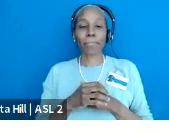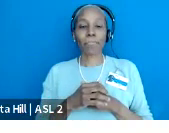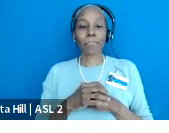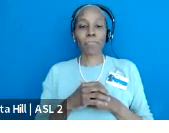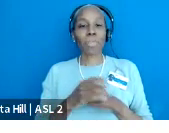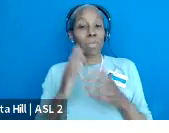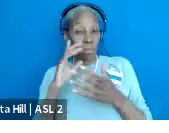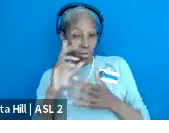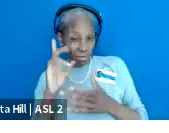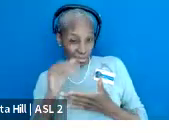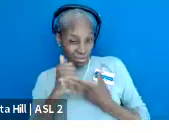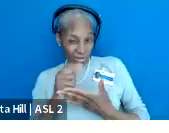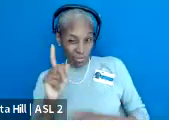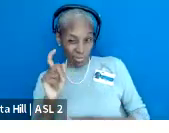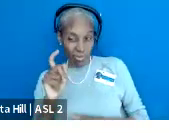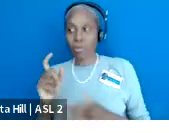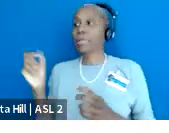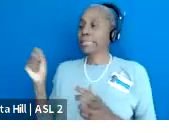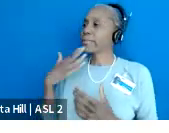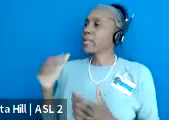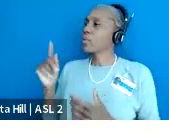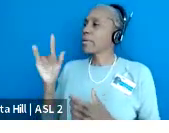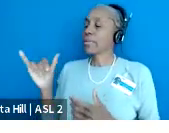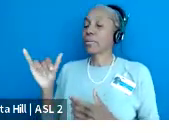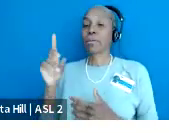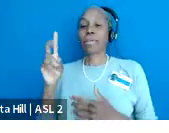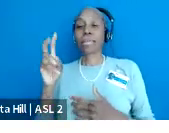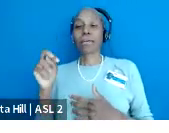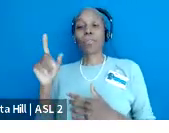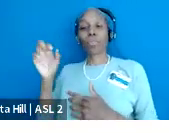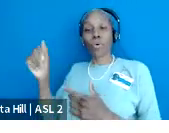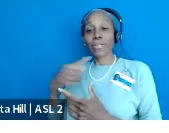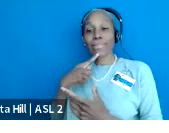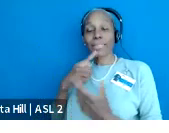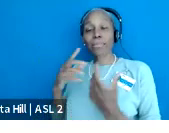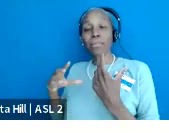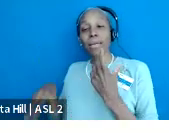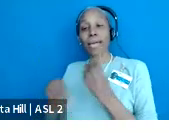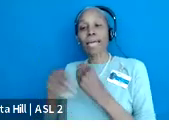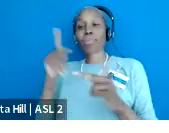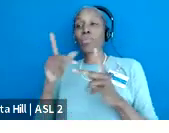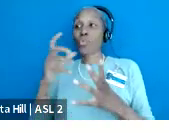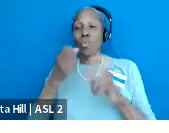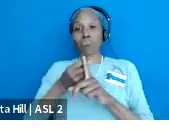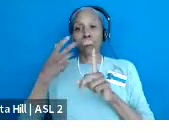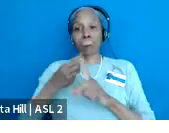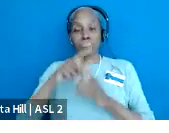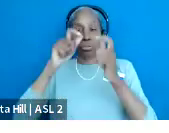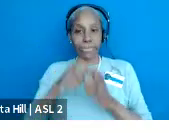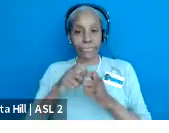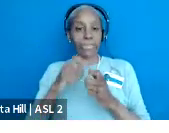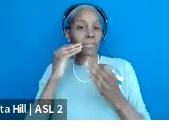Okay. I hope that helps with the categories. Thank you, Anthony. Devin, I would just also note that for folks who want some more specific information